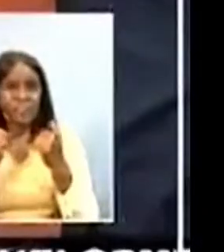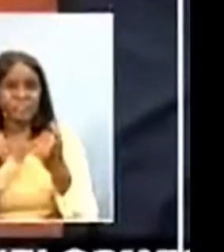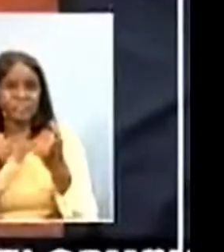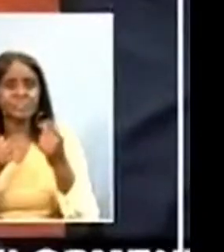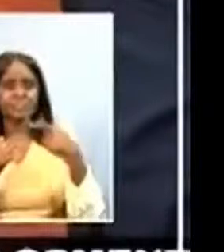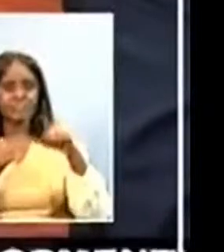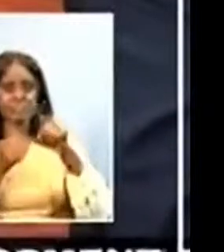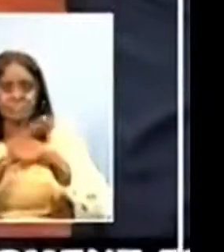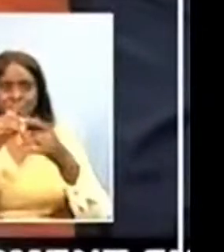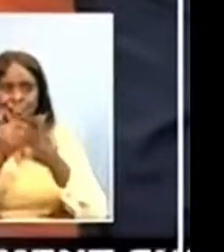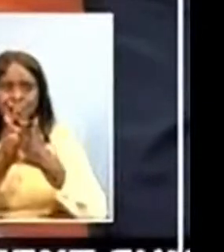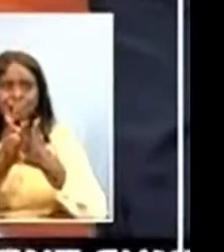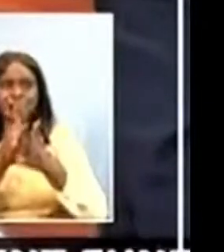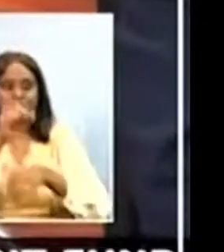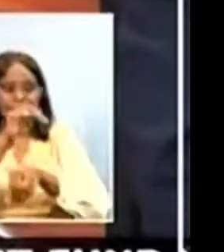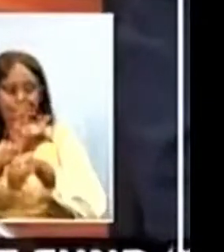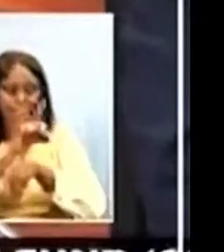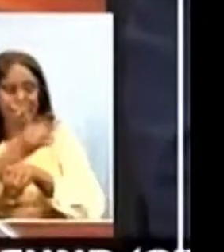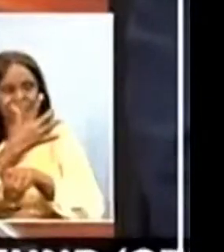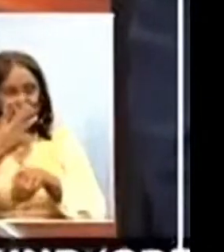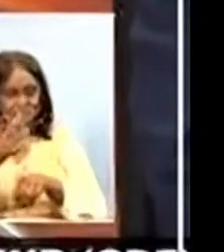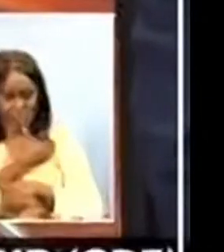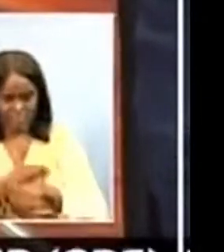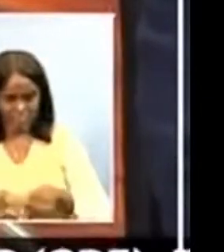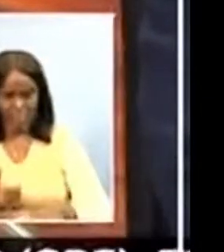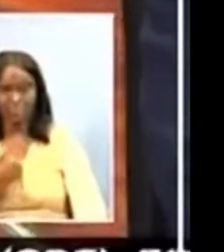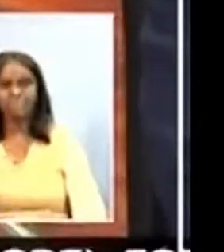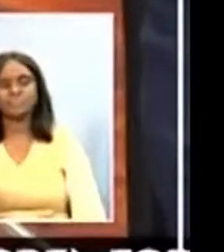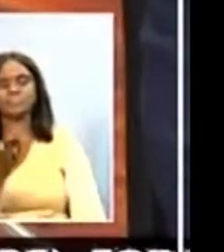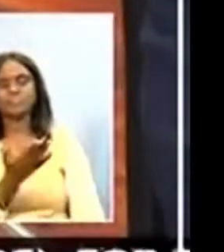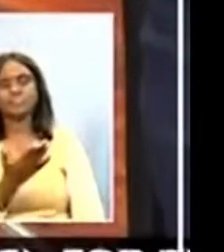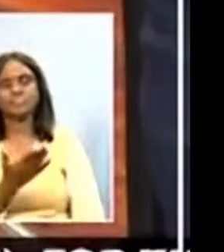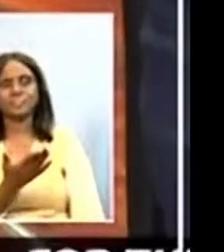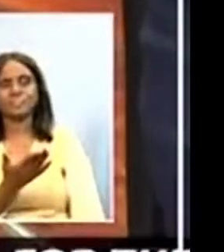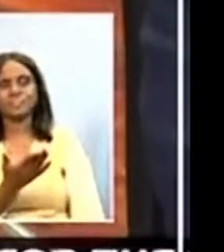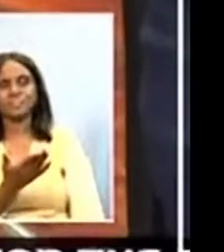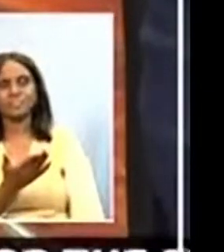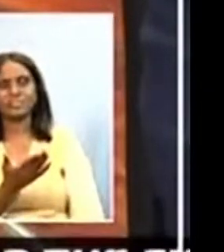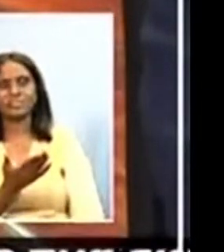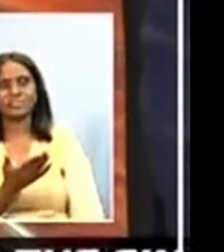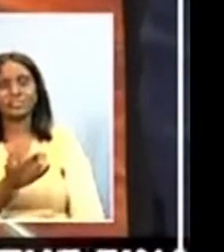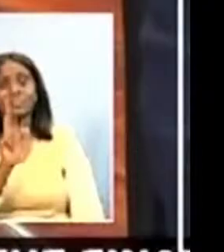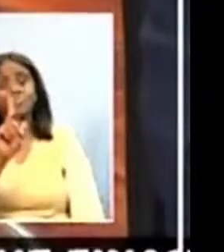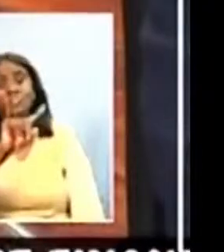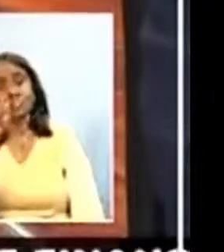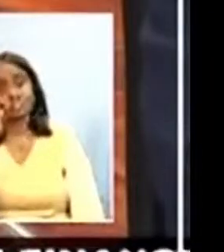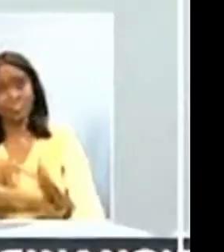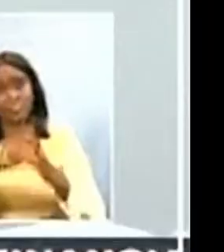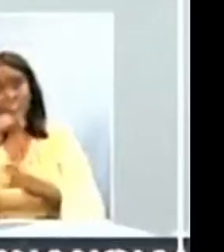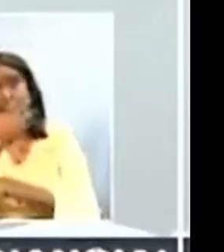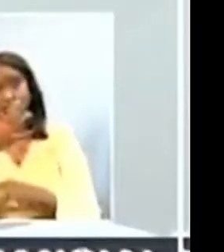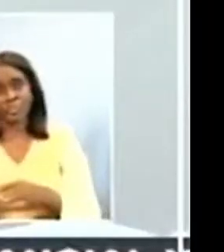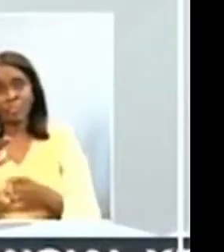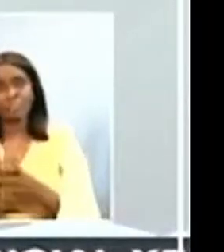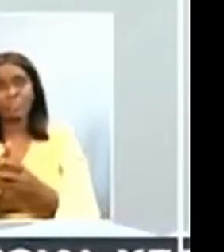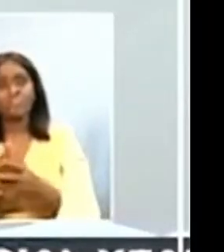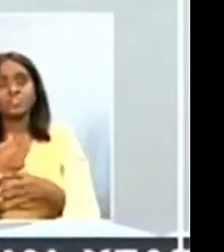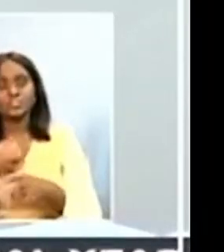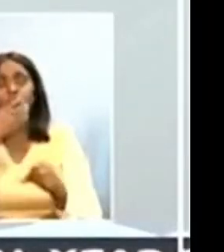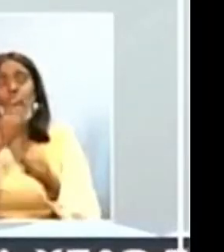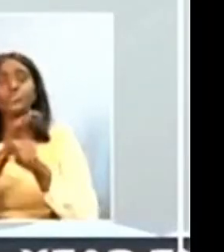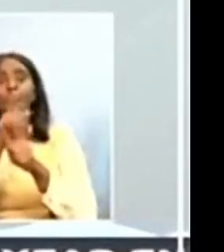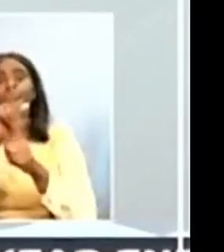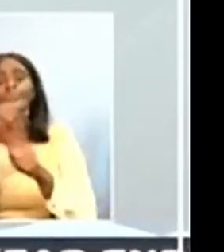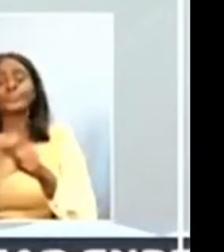to all the projects. Take things serious. The auditors will come, they will not find anything. I can assure